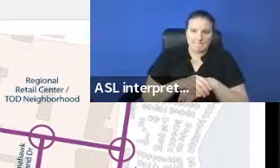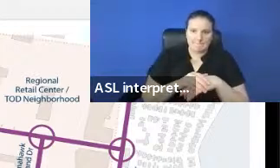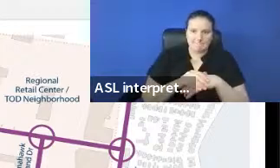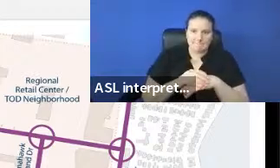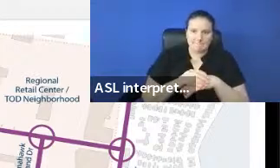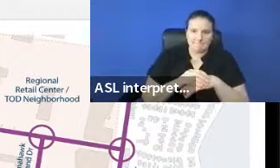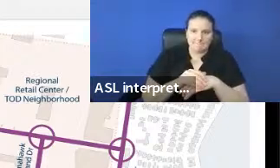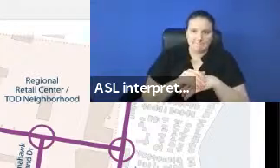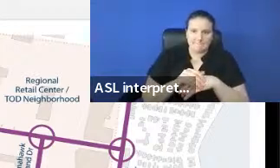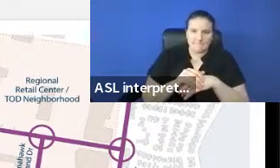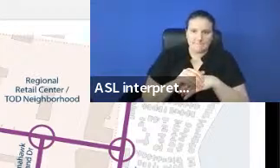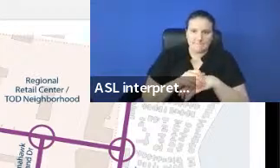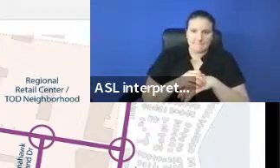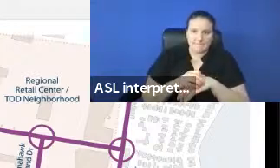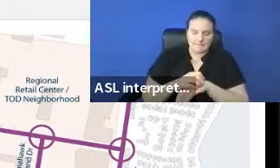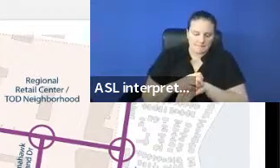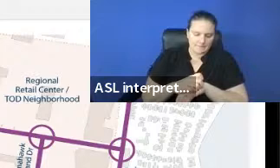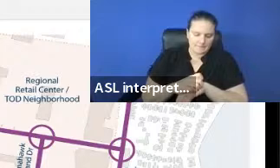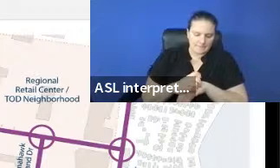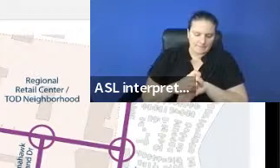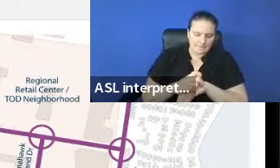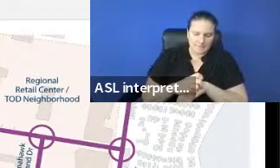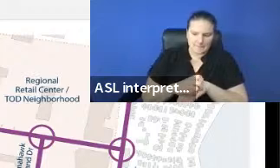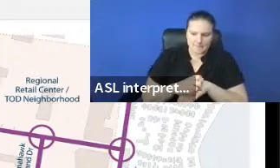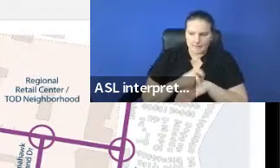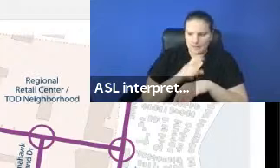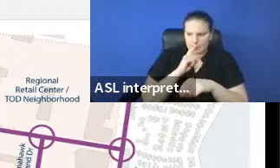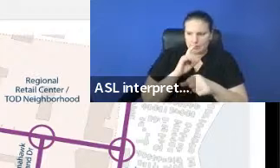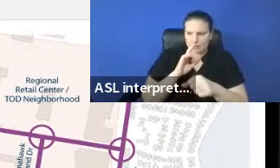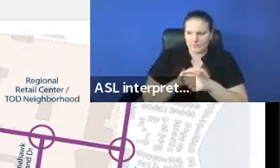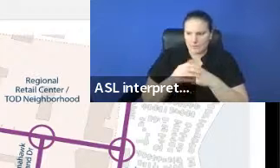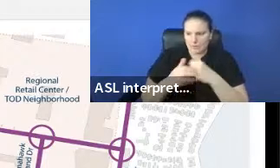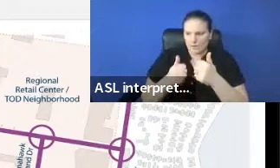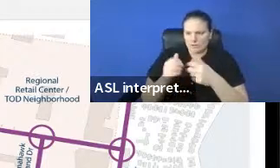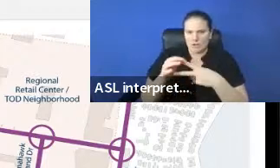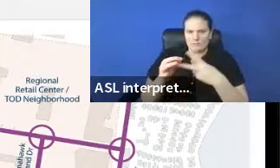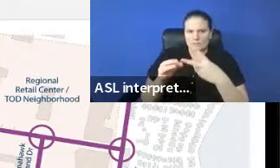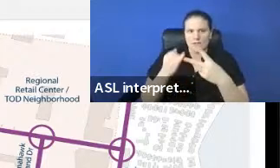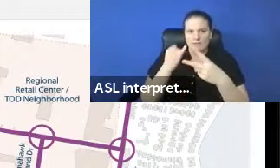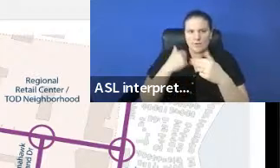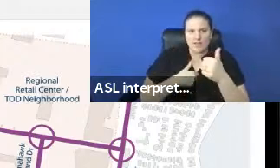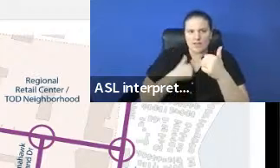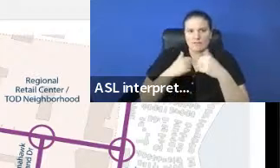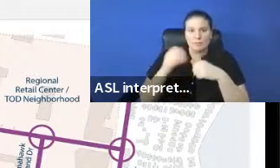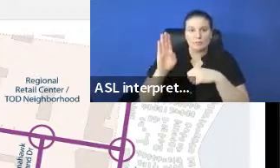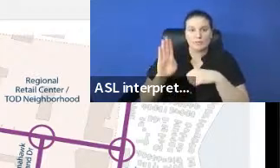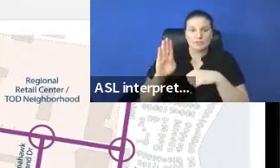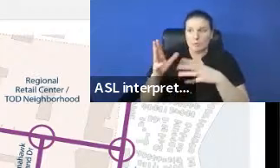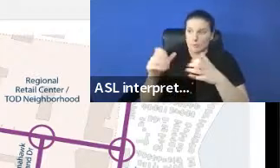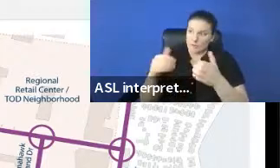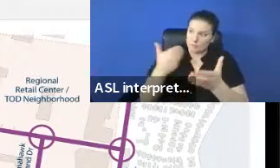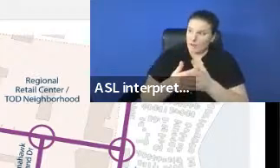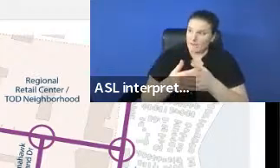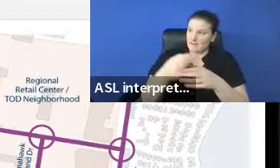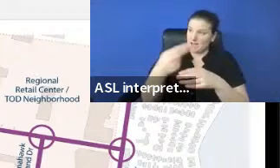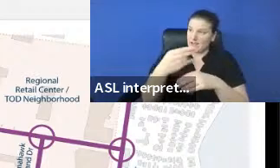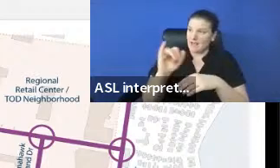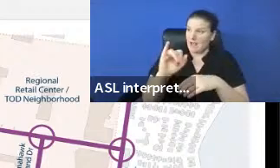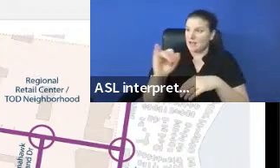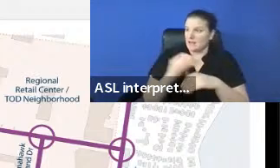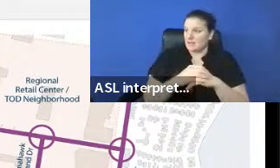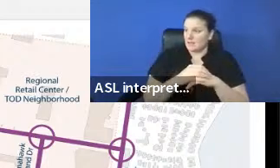I was just looking to confirm which of these options, if we live in Bridgeton and we want to get to Hayden Island,